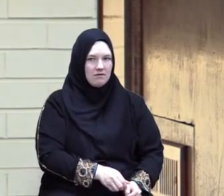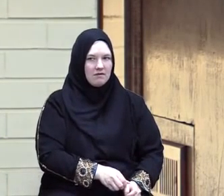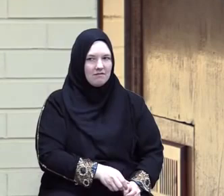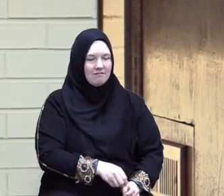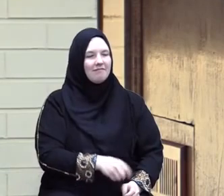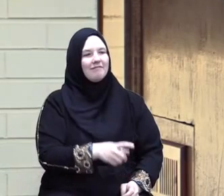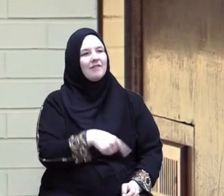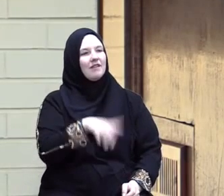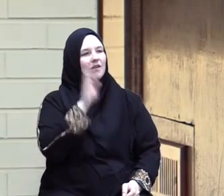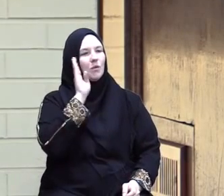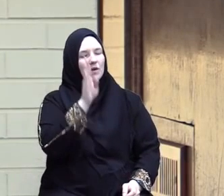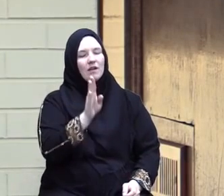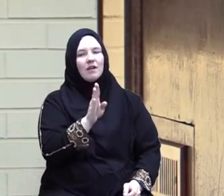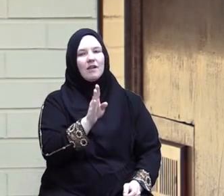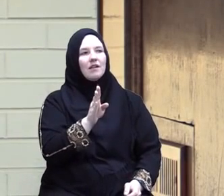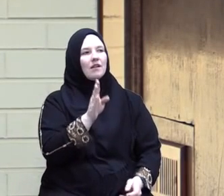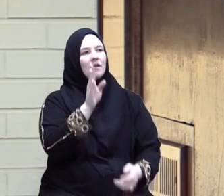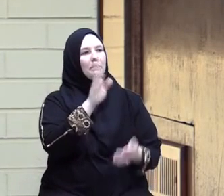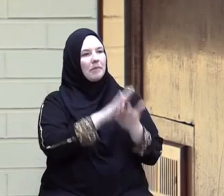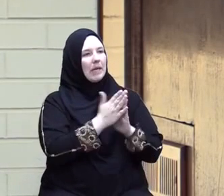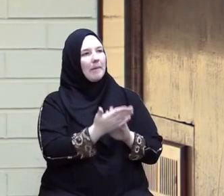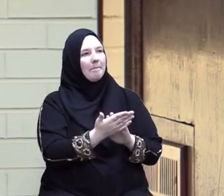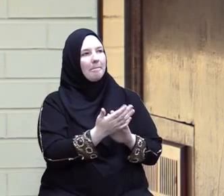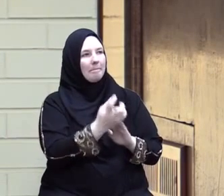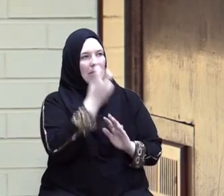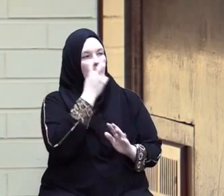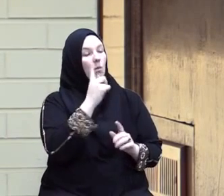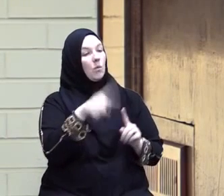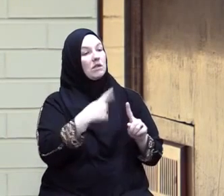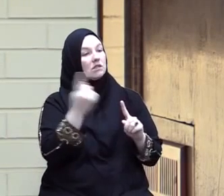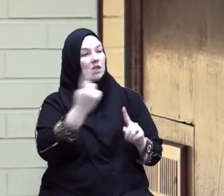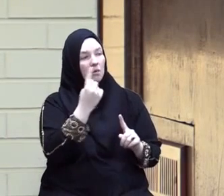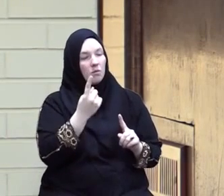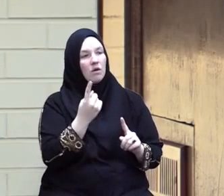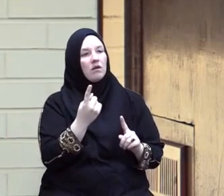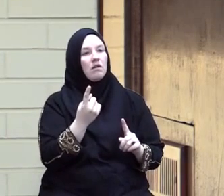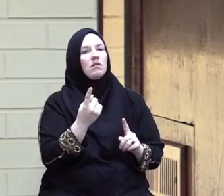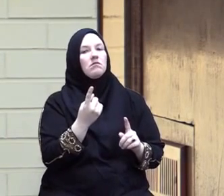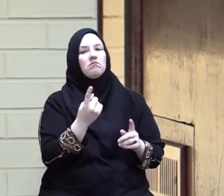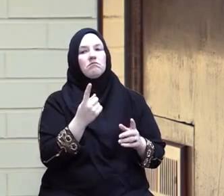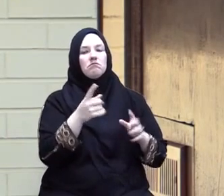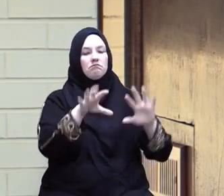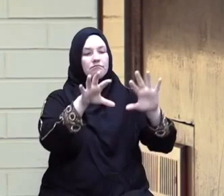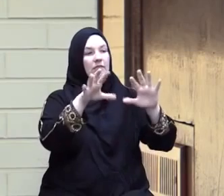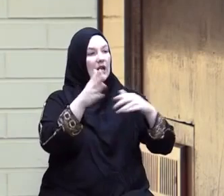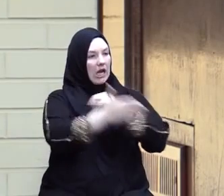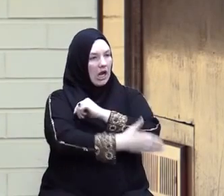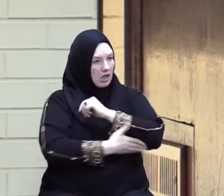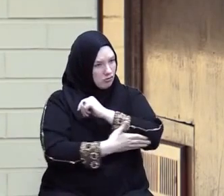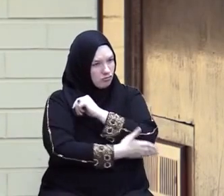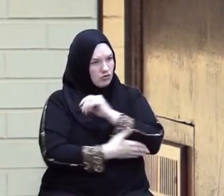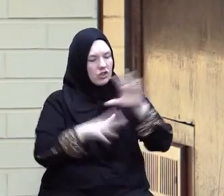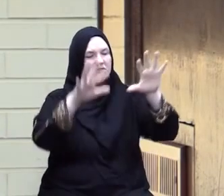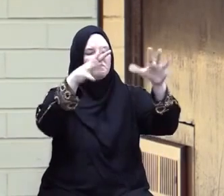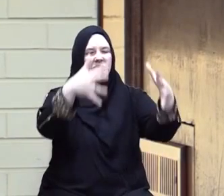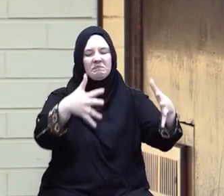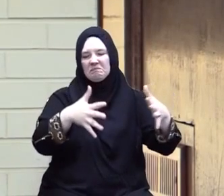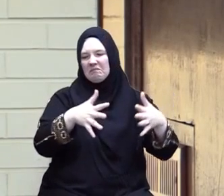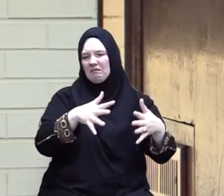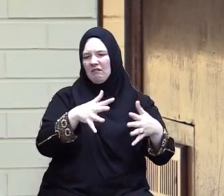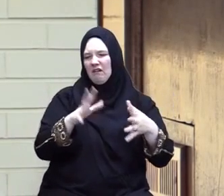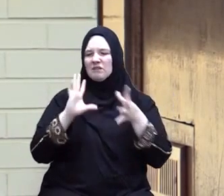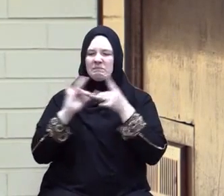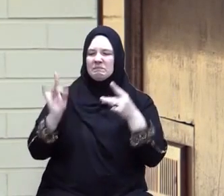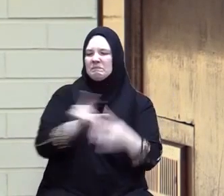You know, when somebody is lashing out, a nation is lashing against another